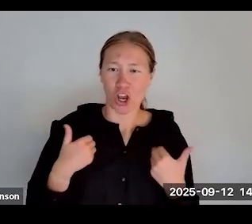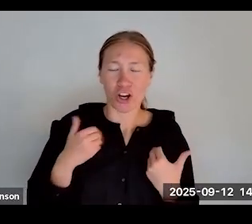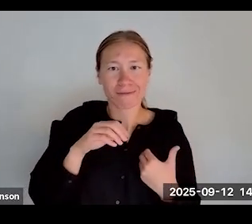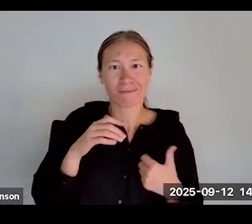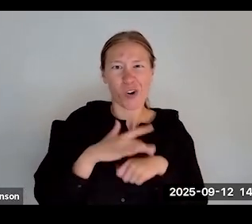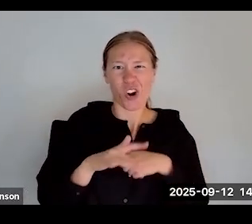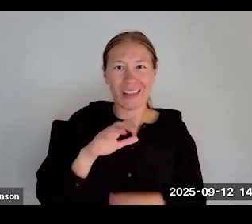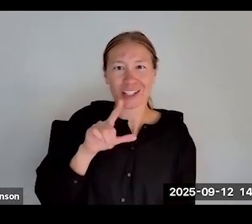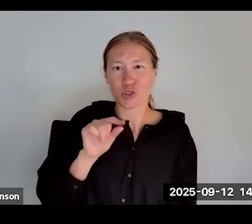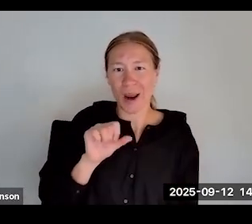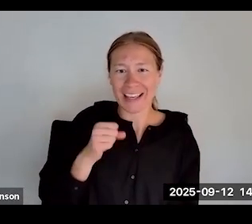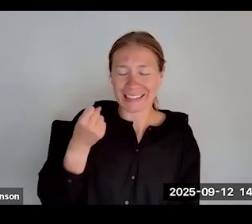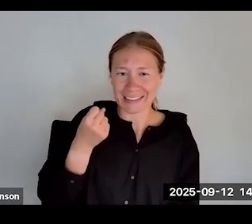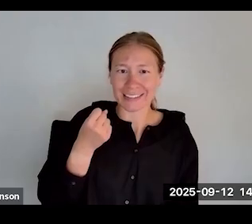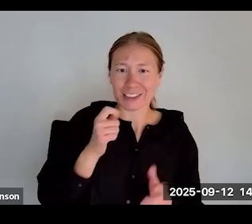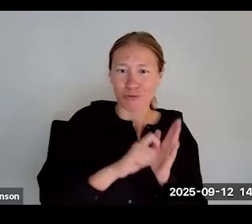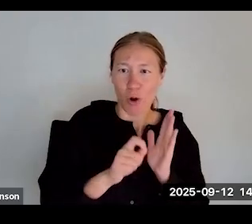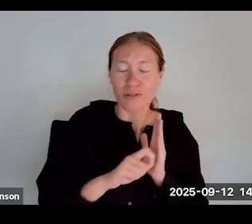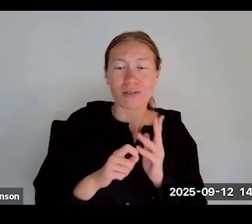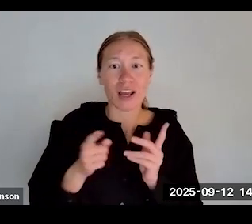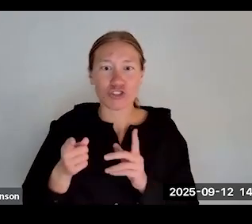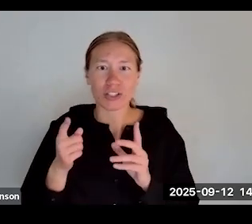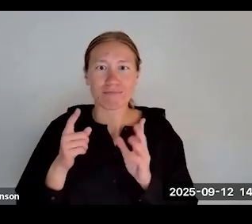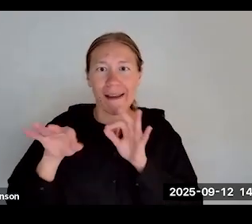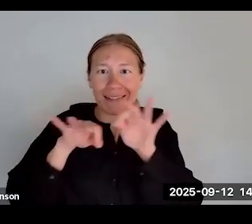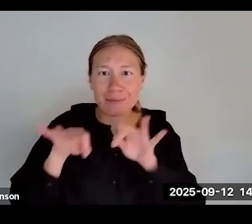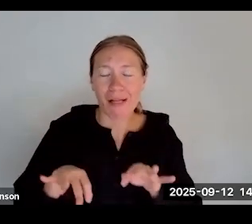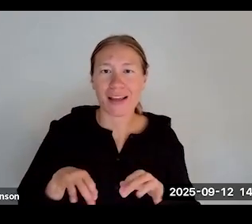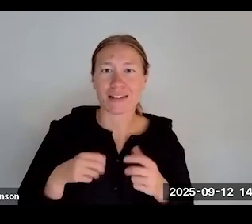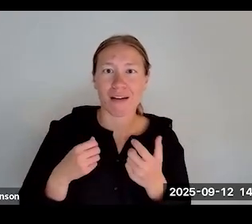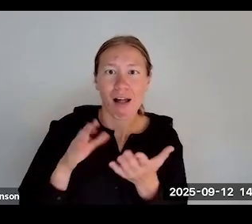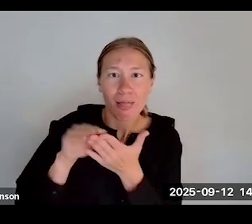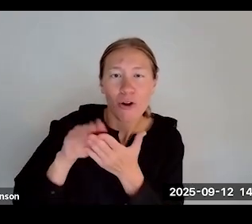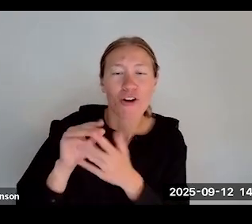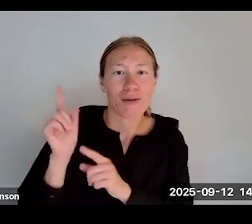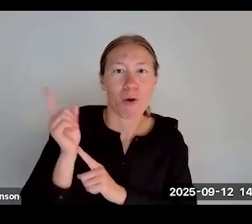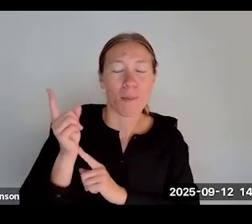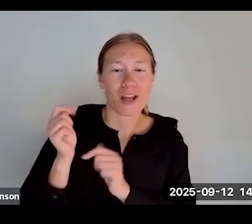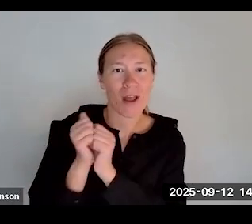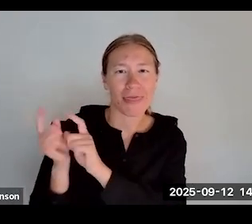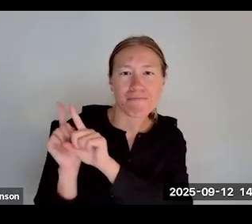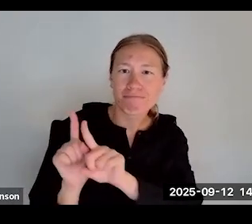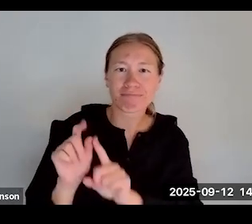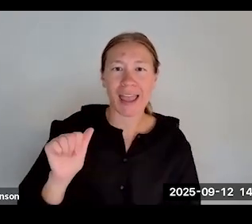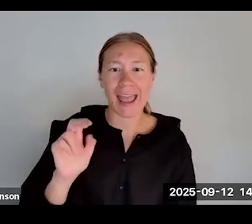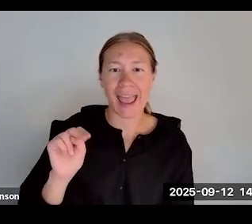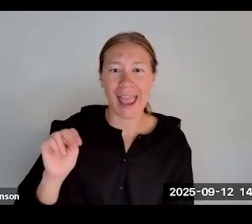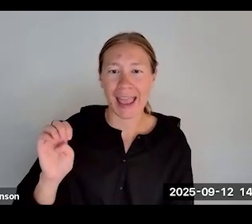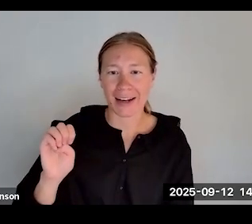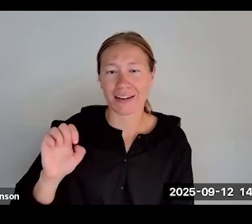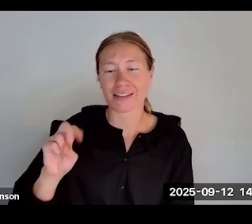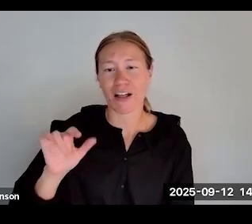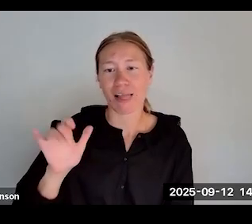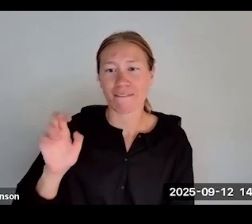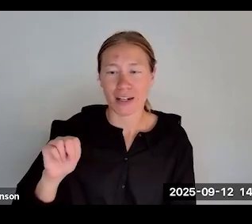the breakthrough moment with her dedicated teacher, Anne Sullivan. She talks about how she began to understand language, her